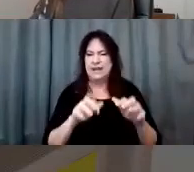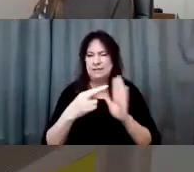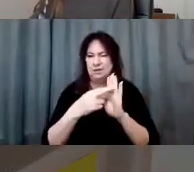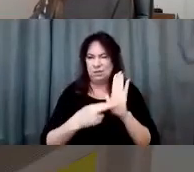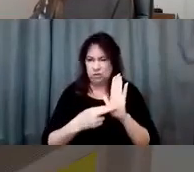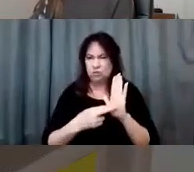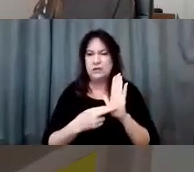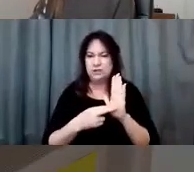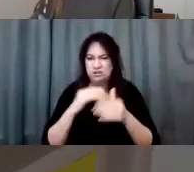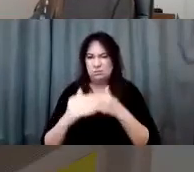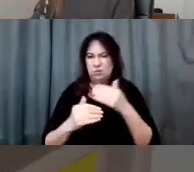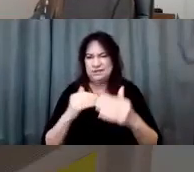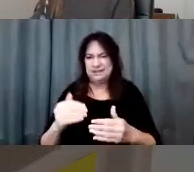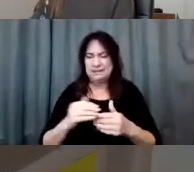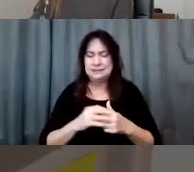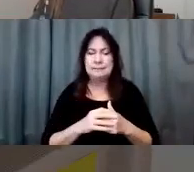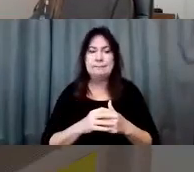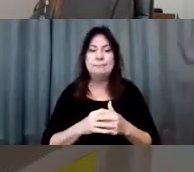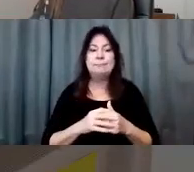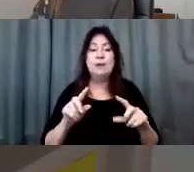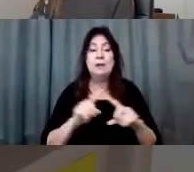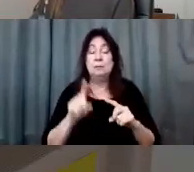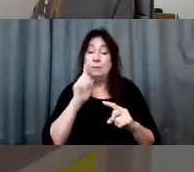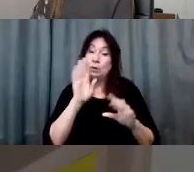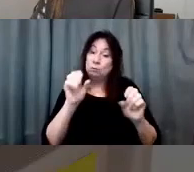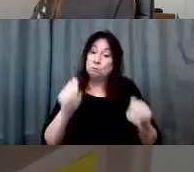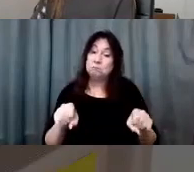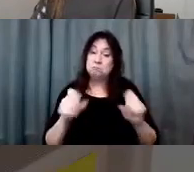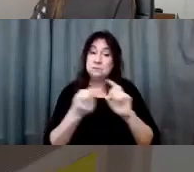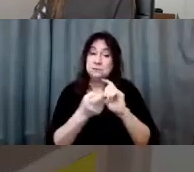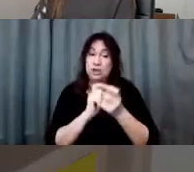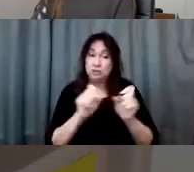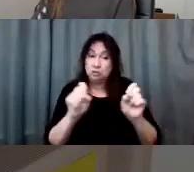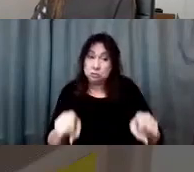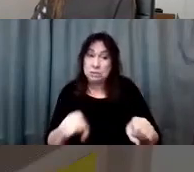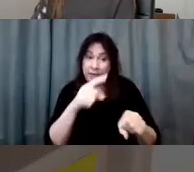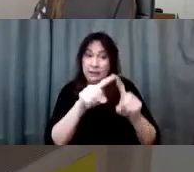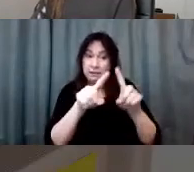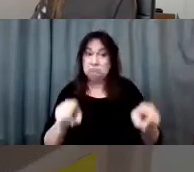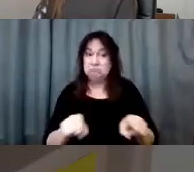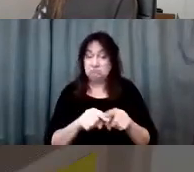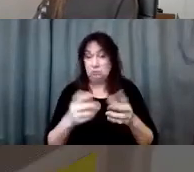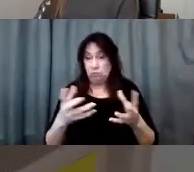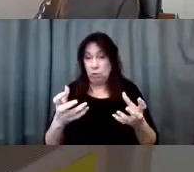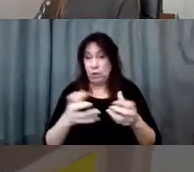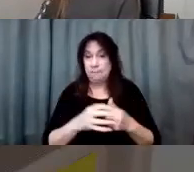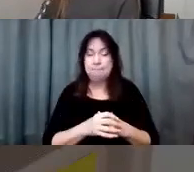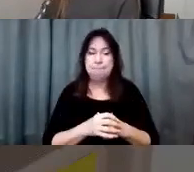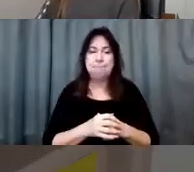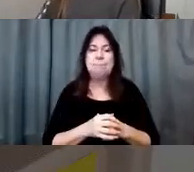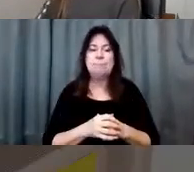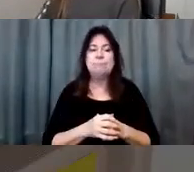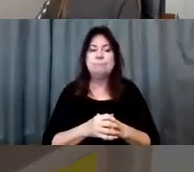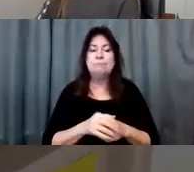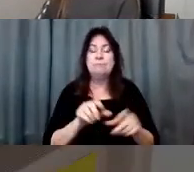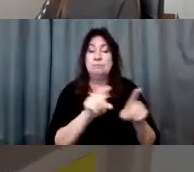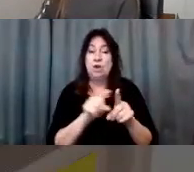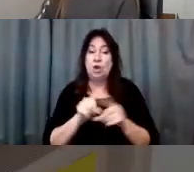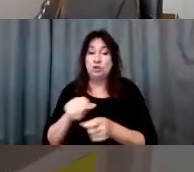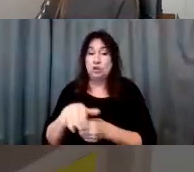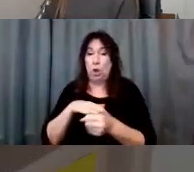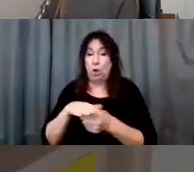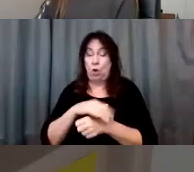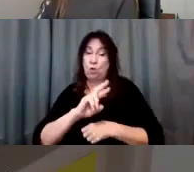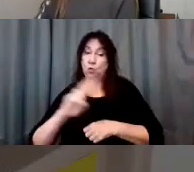registration process. However, you will be able to edit them here if you choose to. There's also a location on the